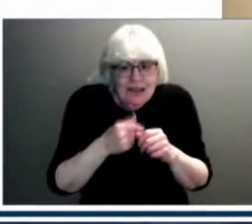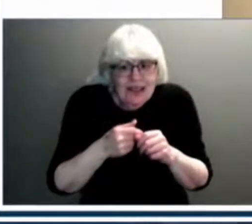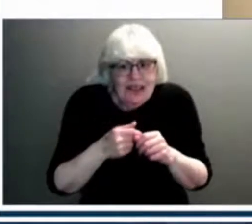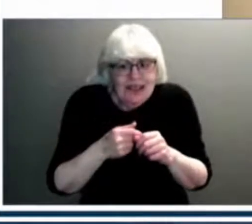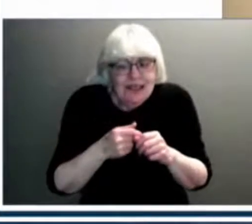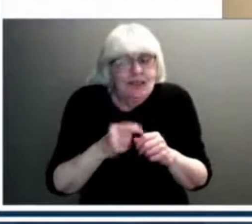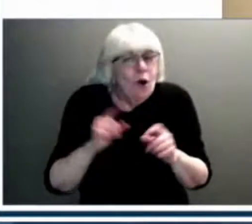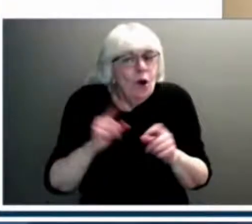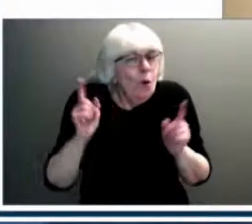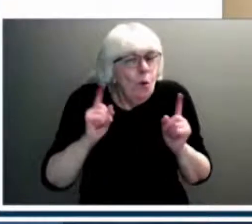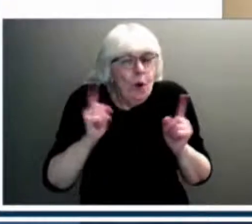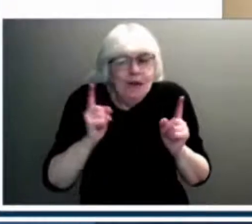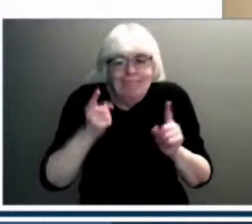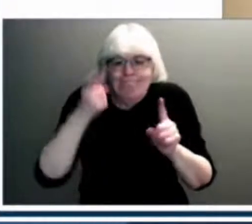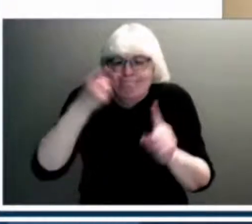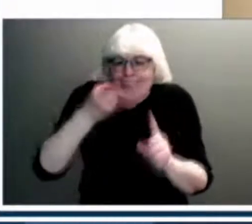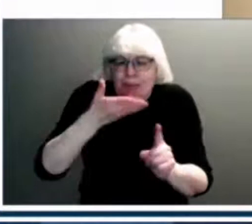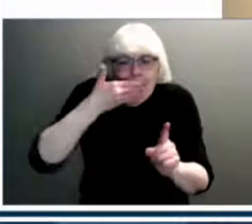say we would only bring